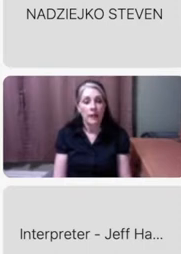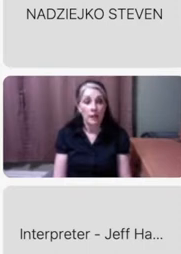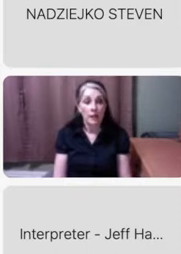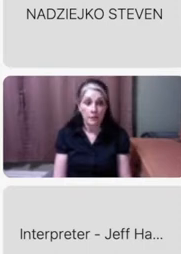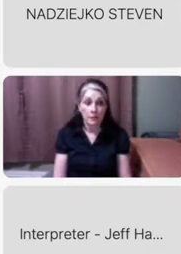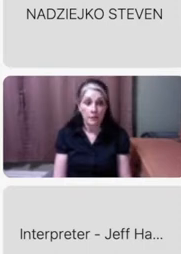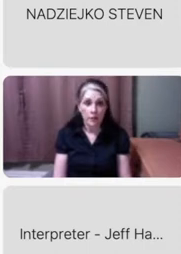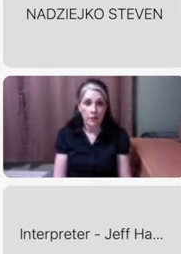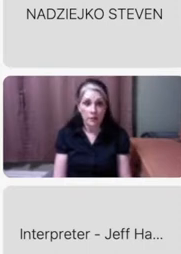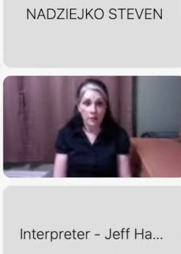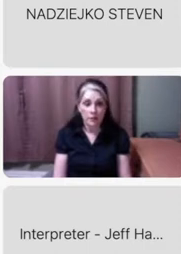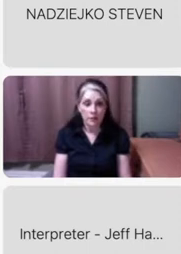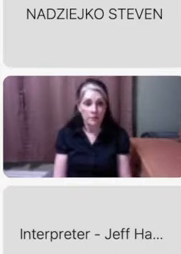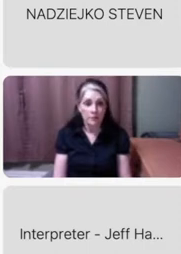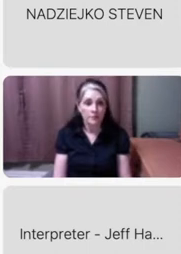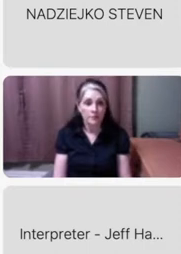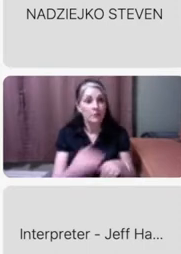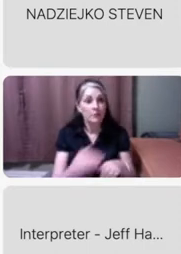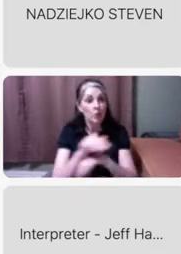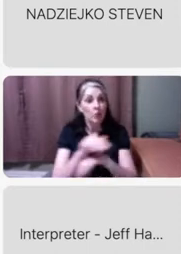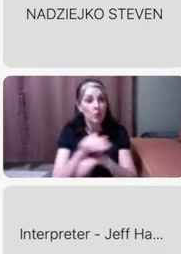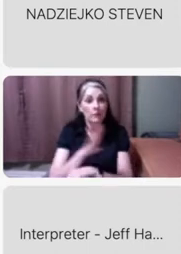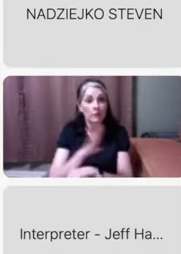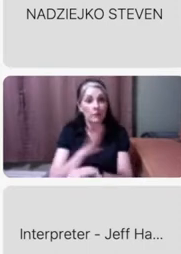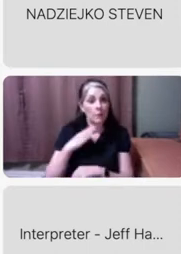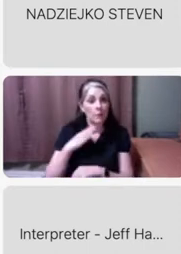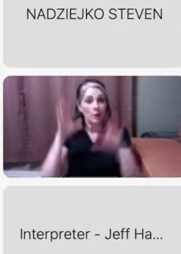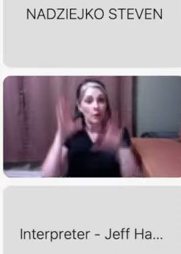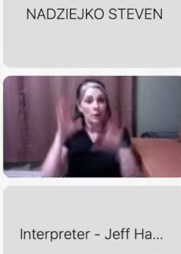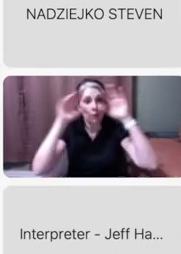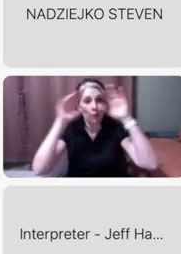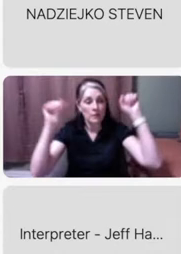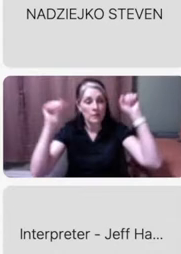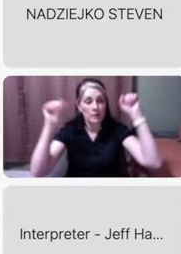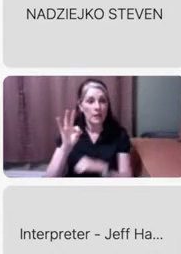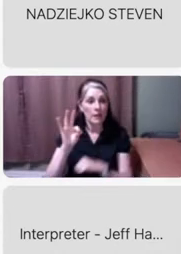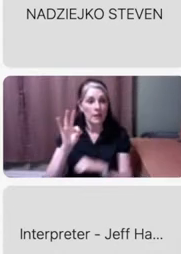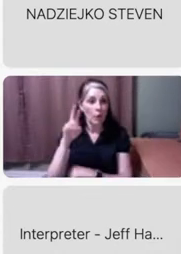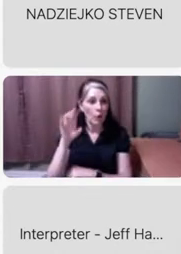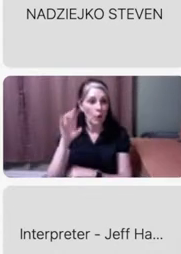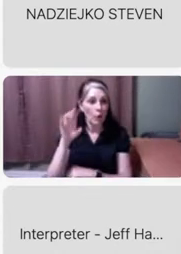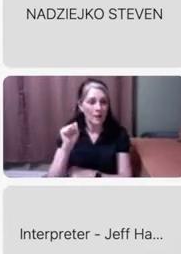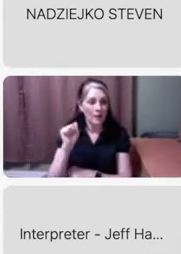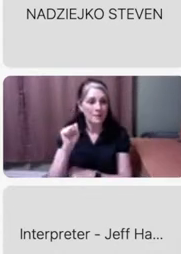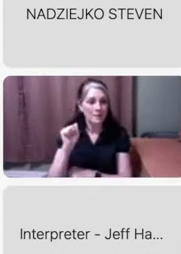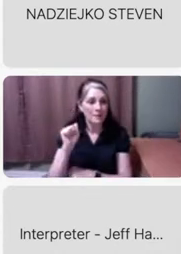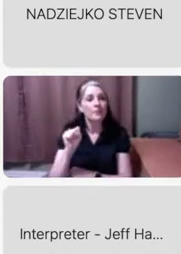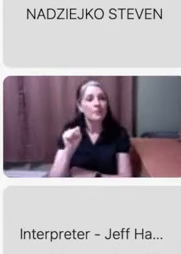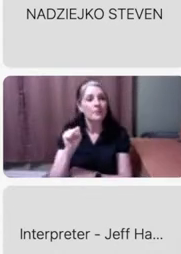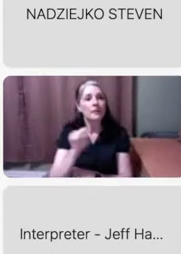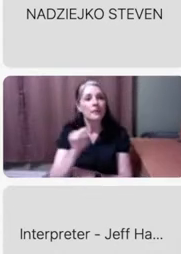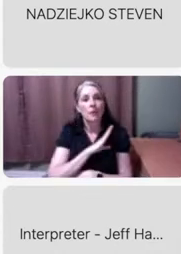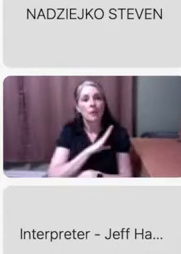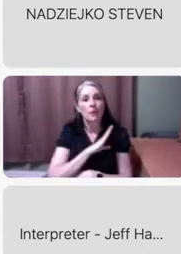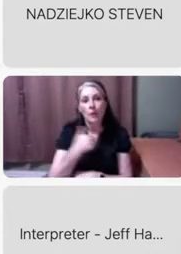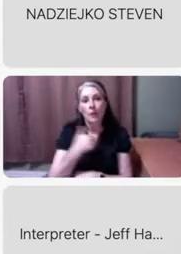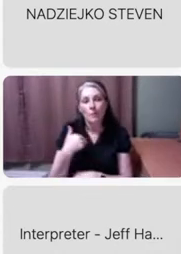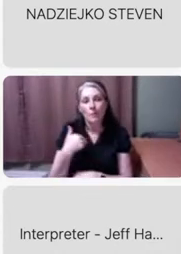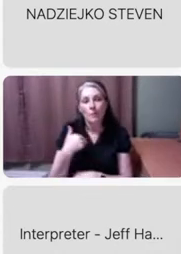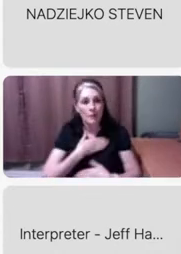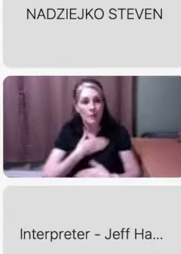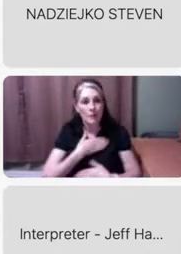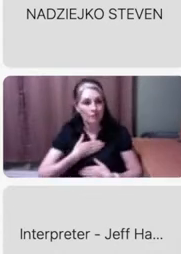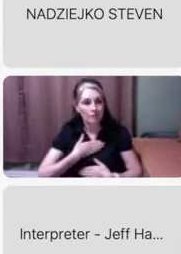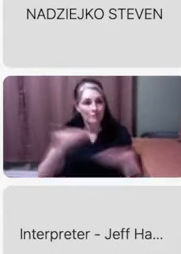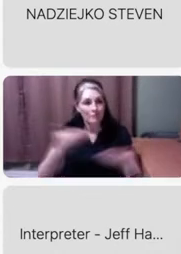good evening president flores board member superintendent miranda it is my pleasure to introduce our management employee of the month